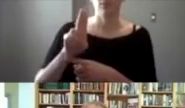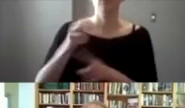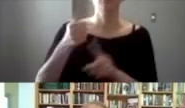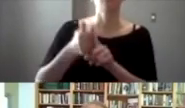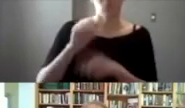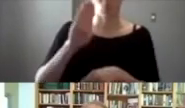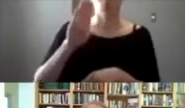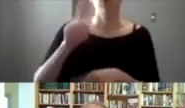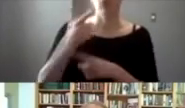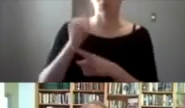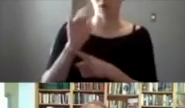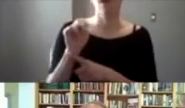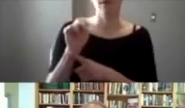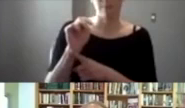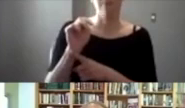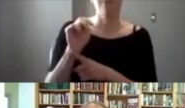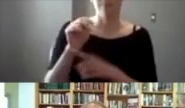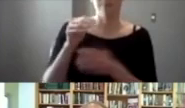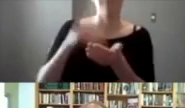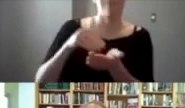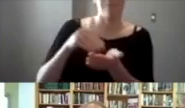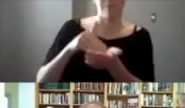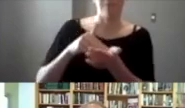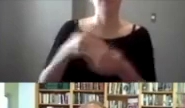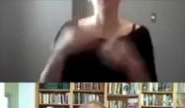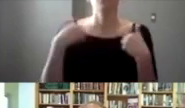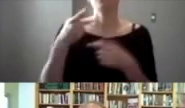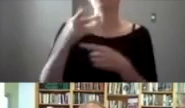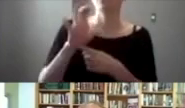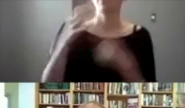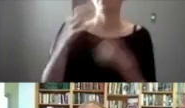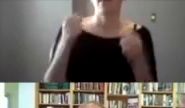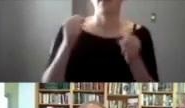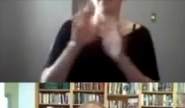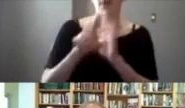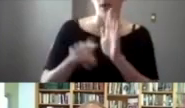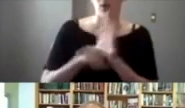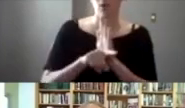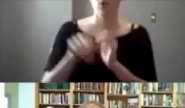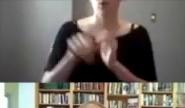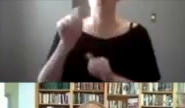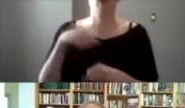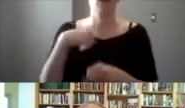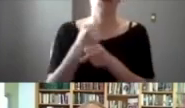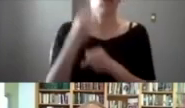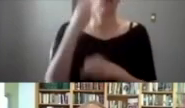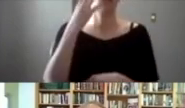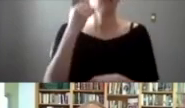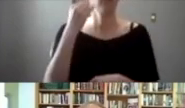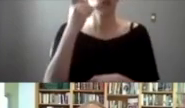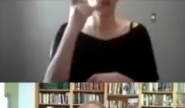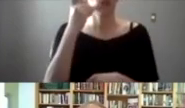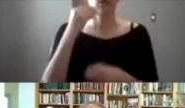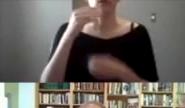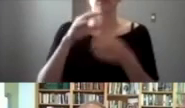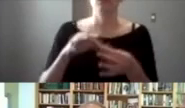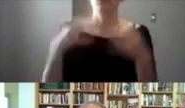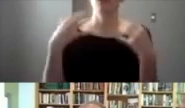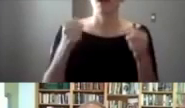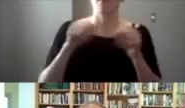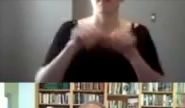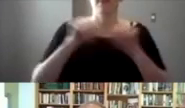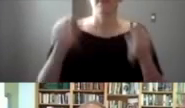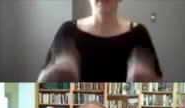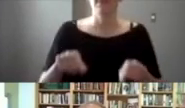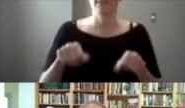and gynecologist who has a public health background with 20 years of experience in health systems